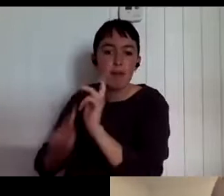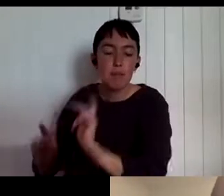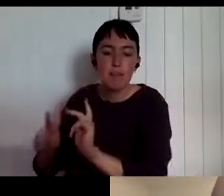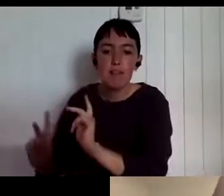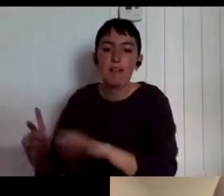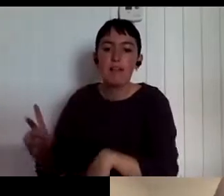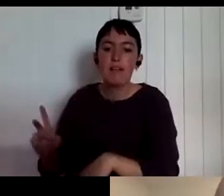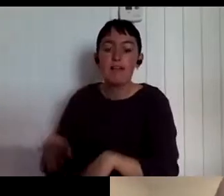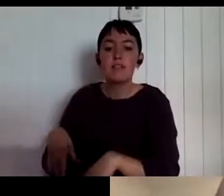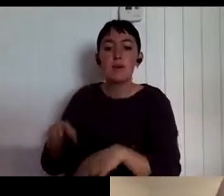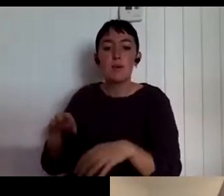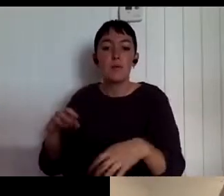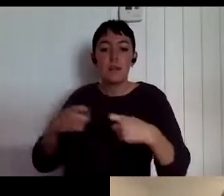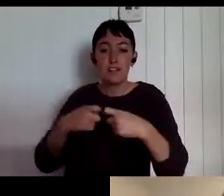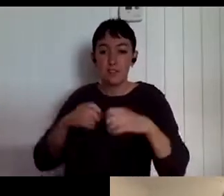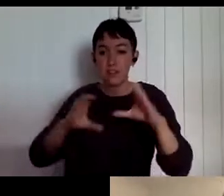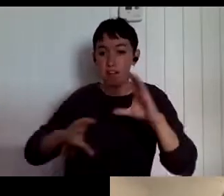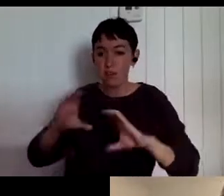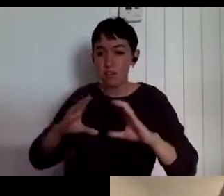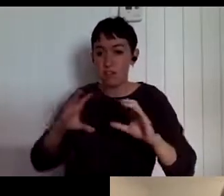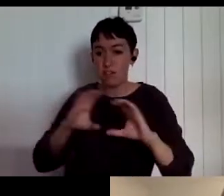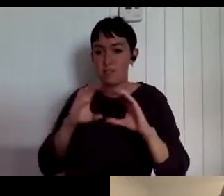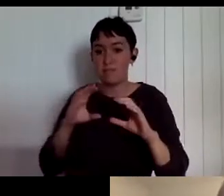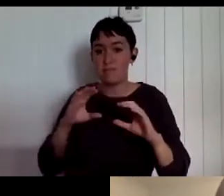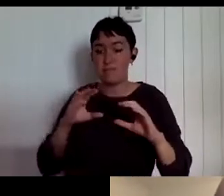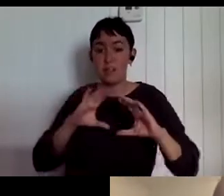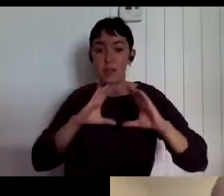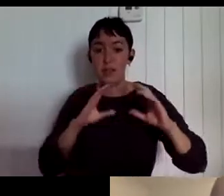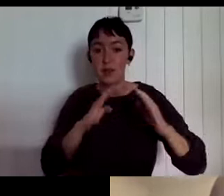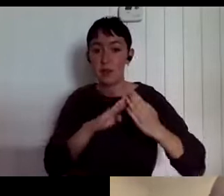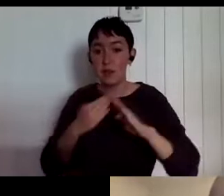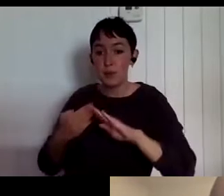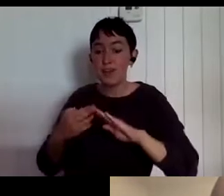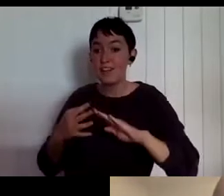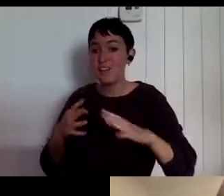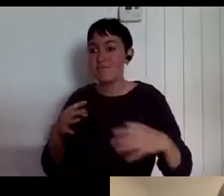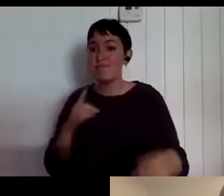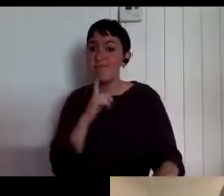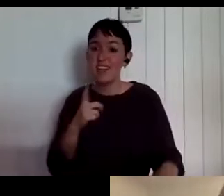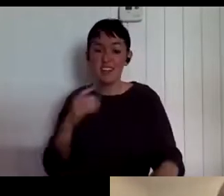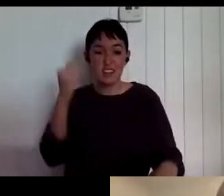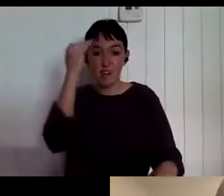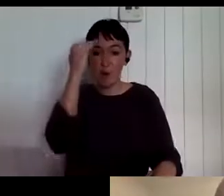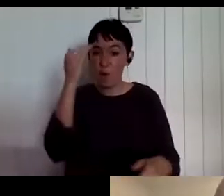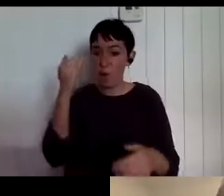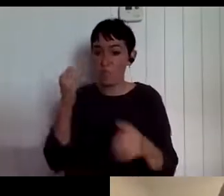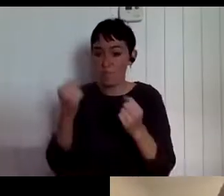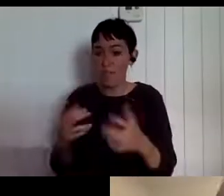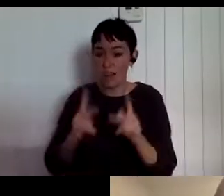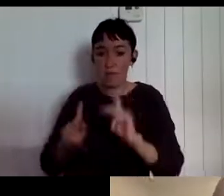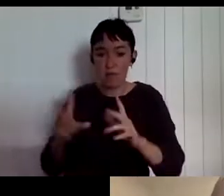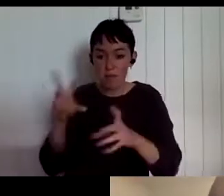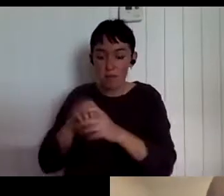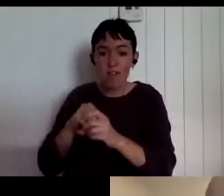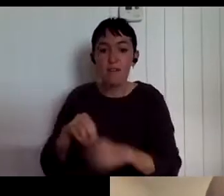tight-knit. A lot of the people in the community know each other and know each other's research. So to be able to build off of that